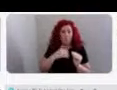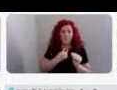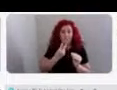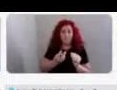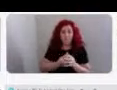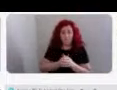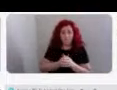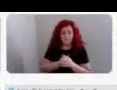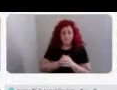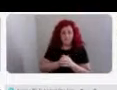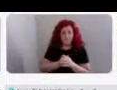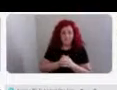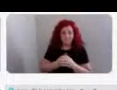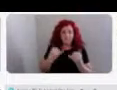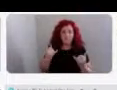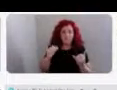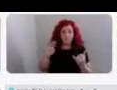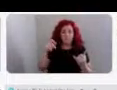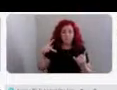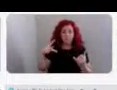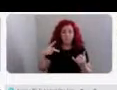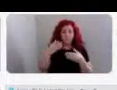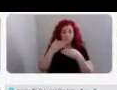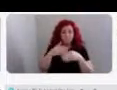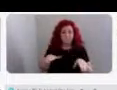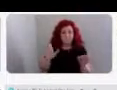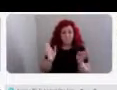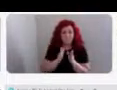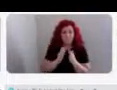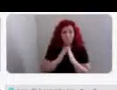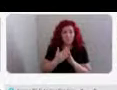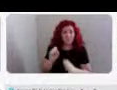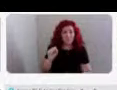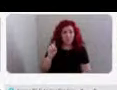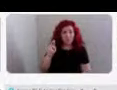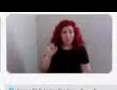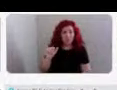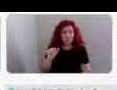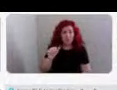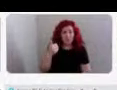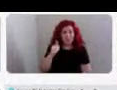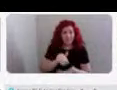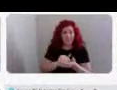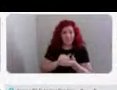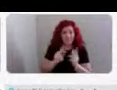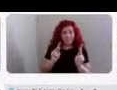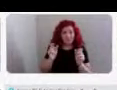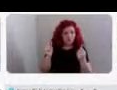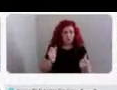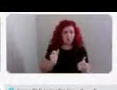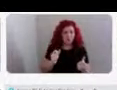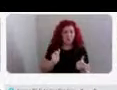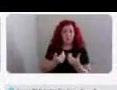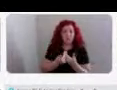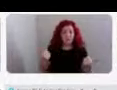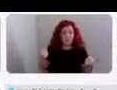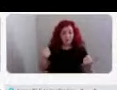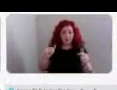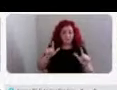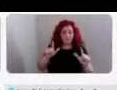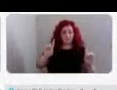on your present maps you have divided the small city of sedona 10 000 strong into separate legislative